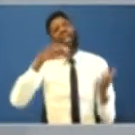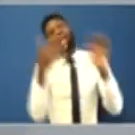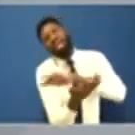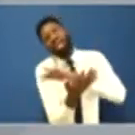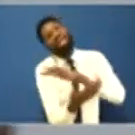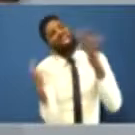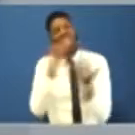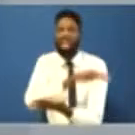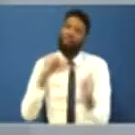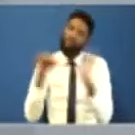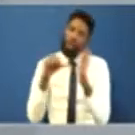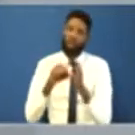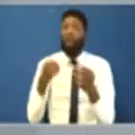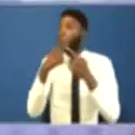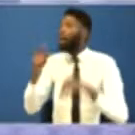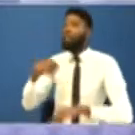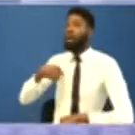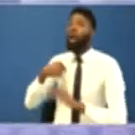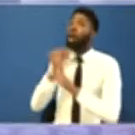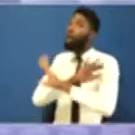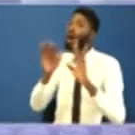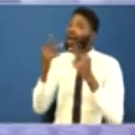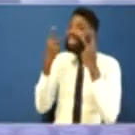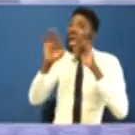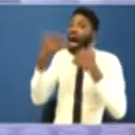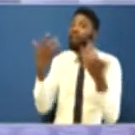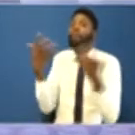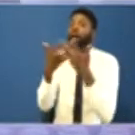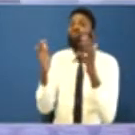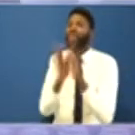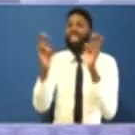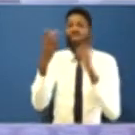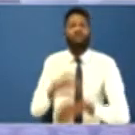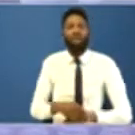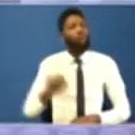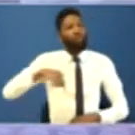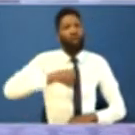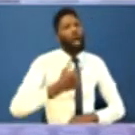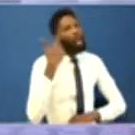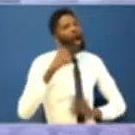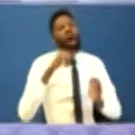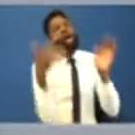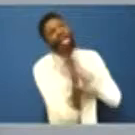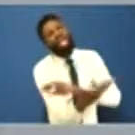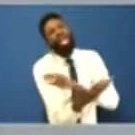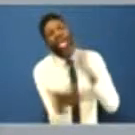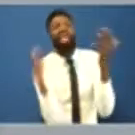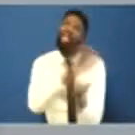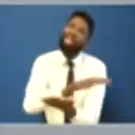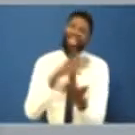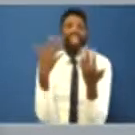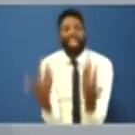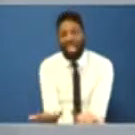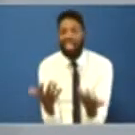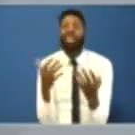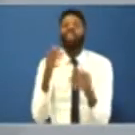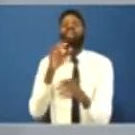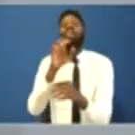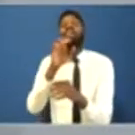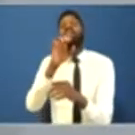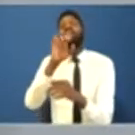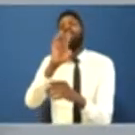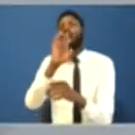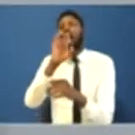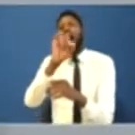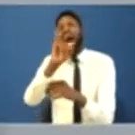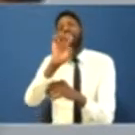the problem and i also don't see how that relates with the issue we just danced around issues uh the ebc